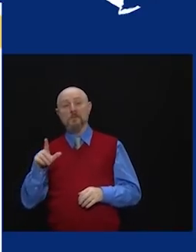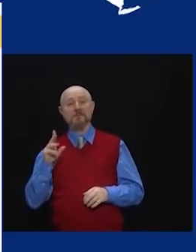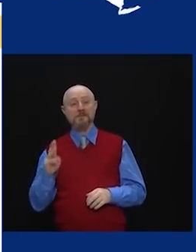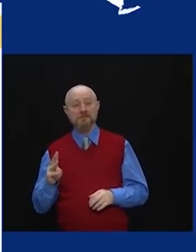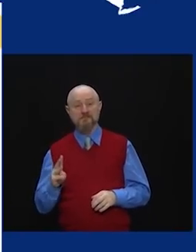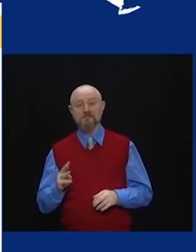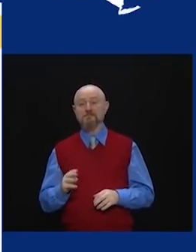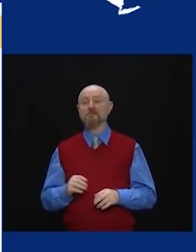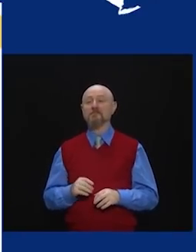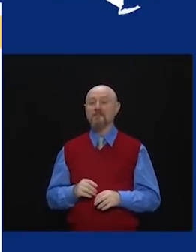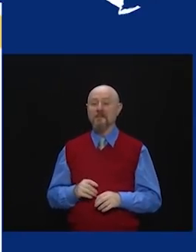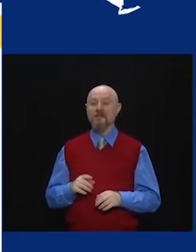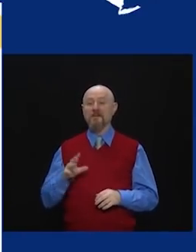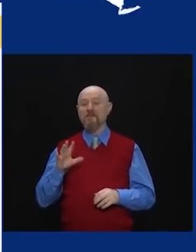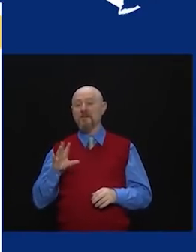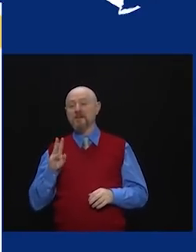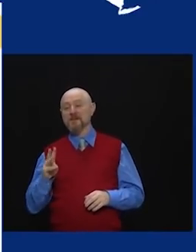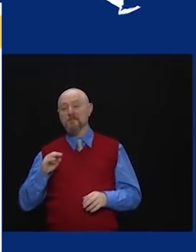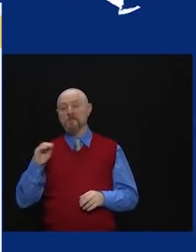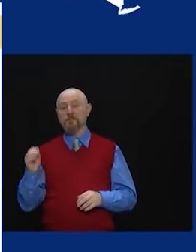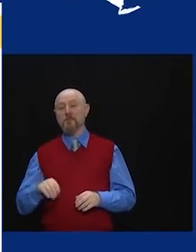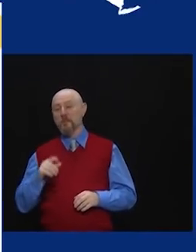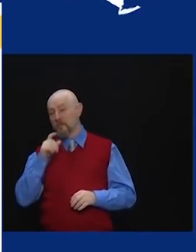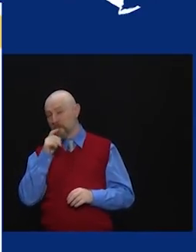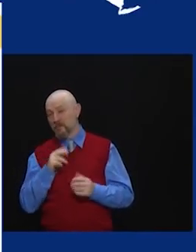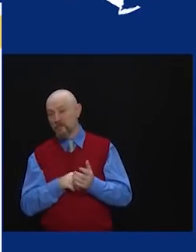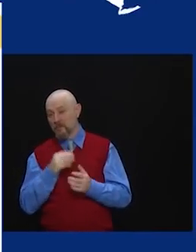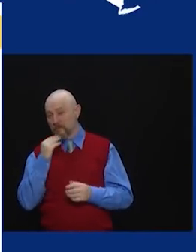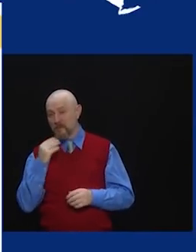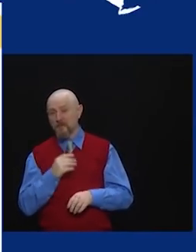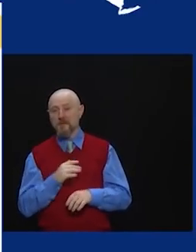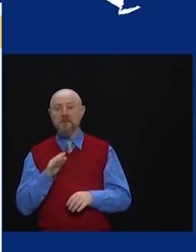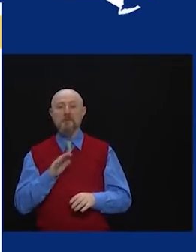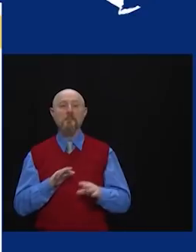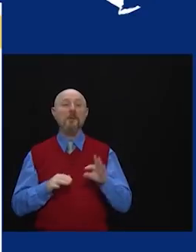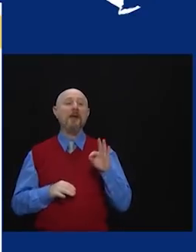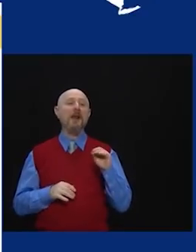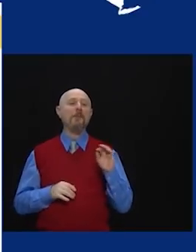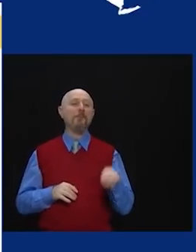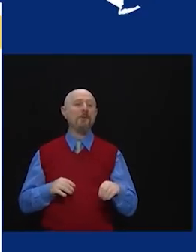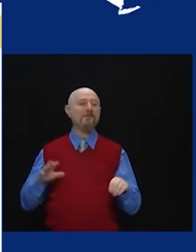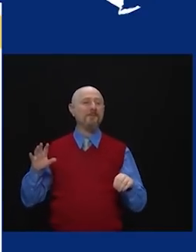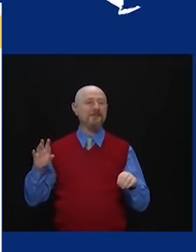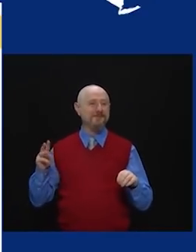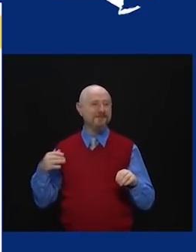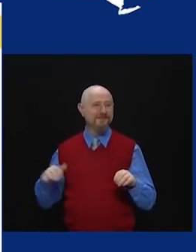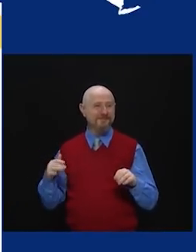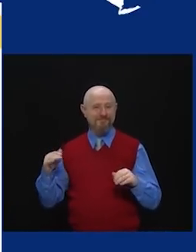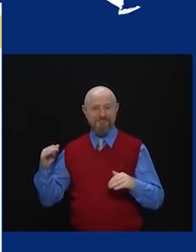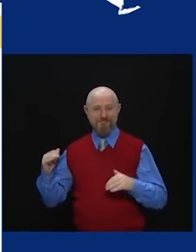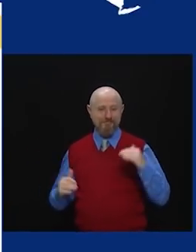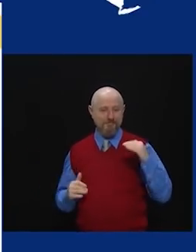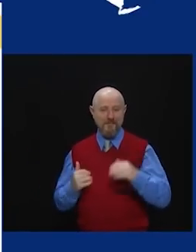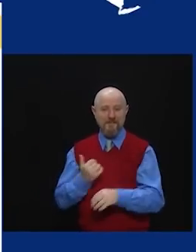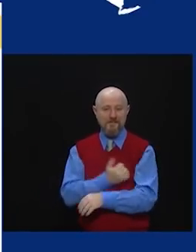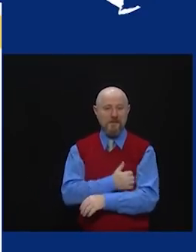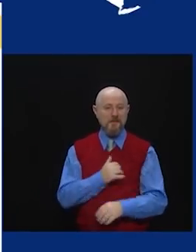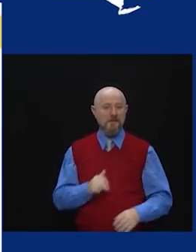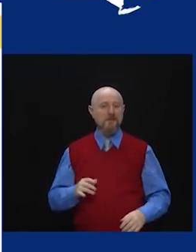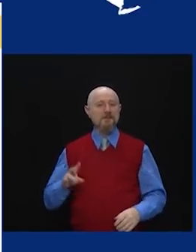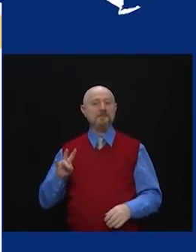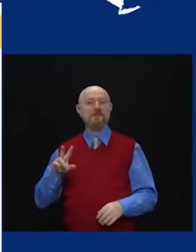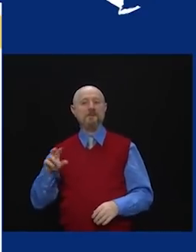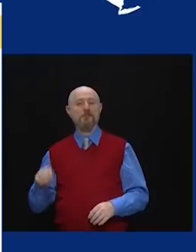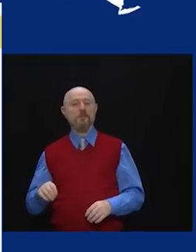vaccinated. Today, almost 90% are vaccinated, and of those, 73% are boosted. So those numbers are really trending in the right direction.